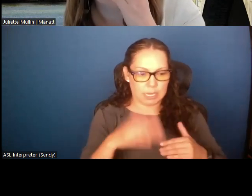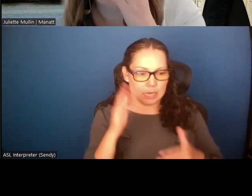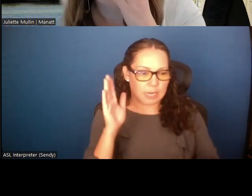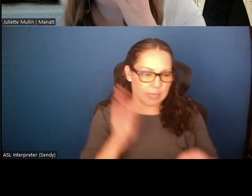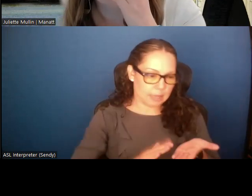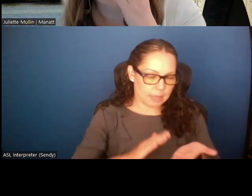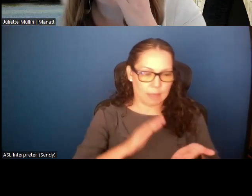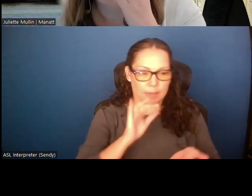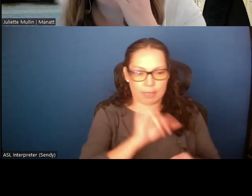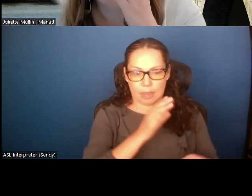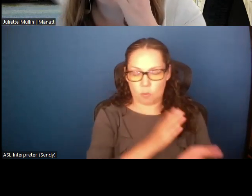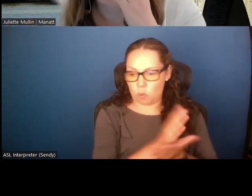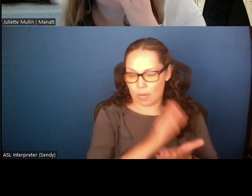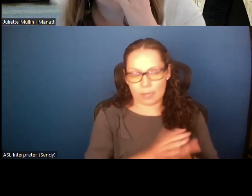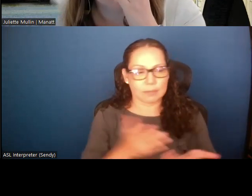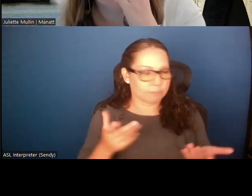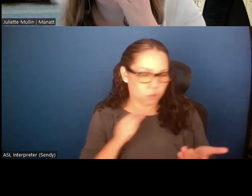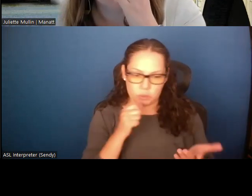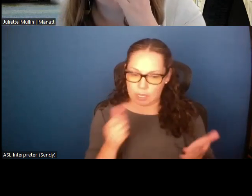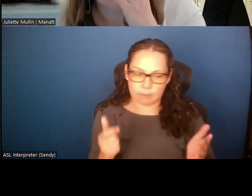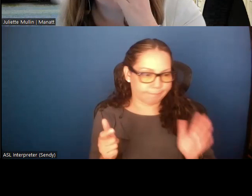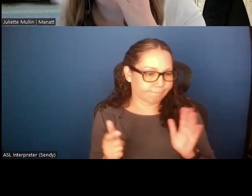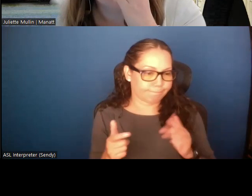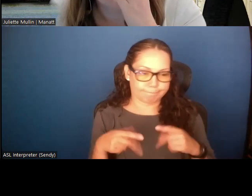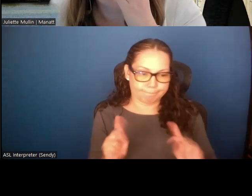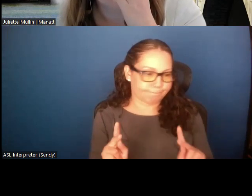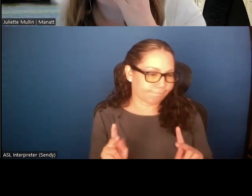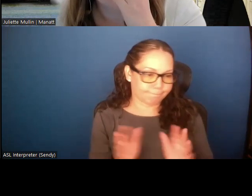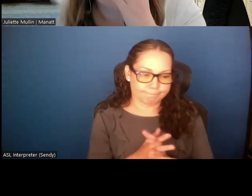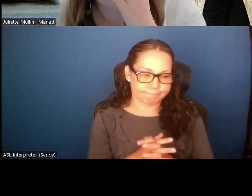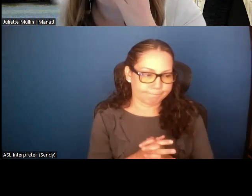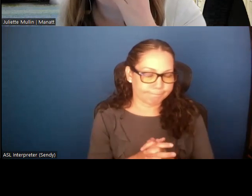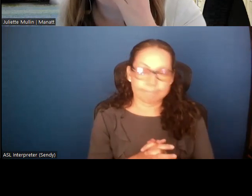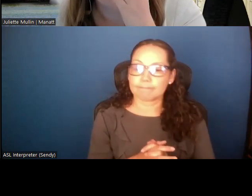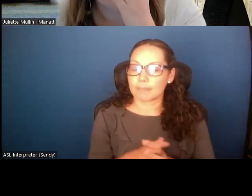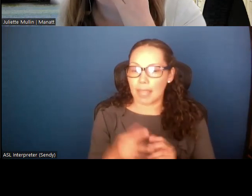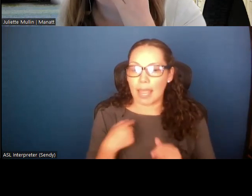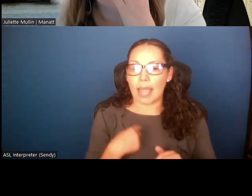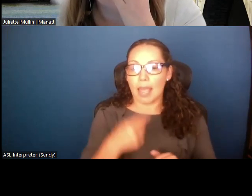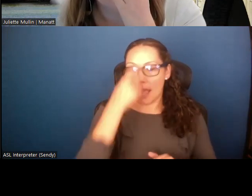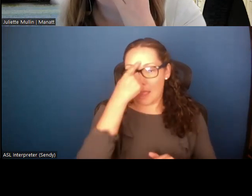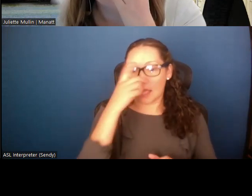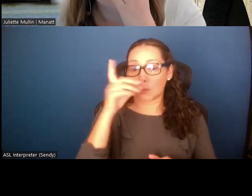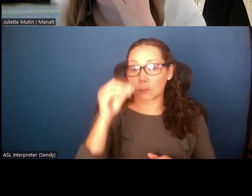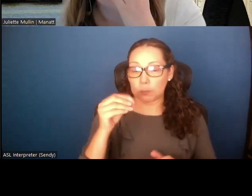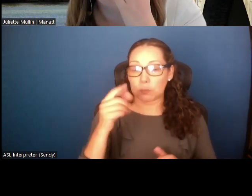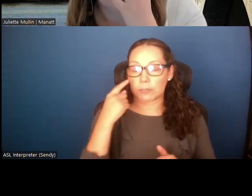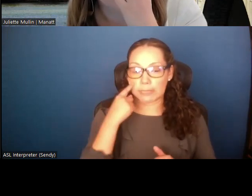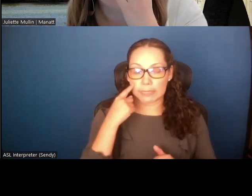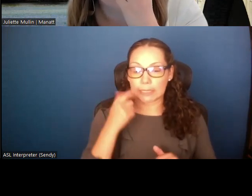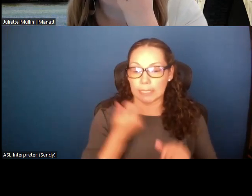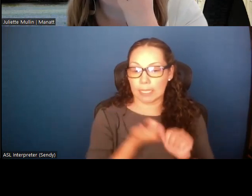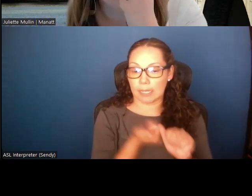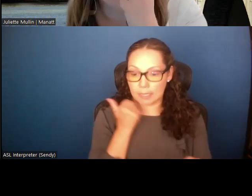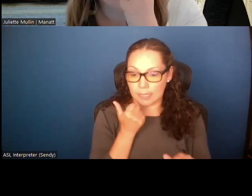And I want to make sure that, like, I do think that it gets away from